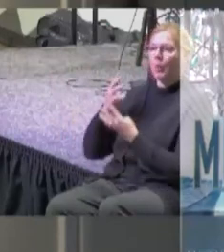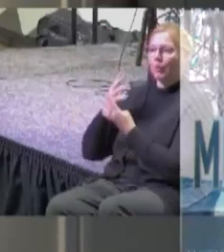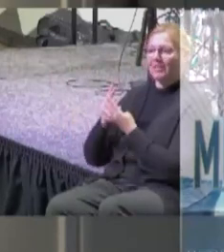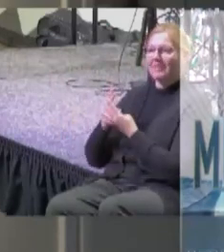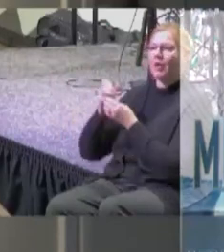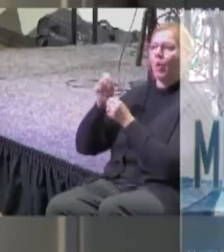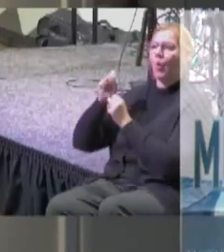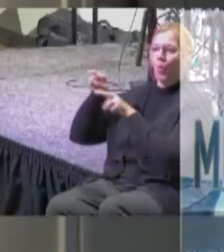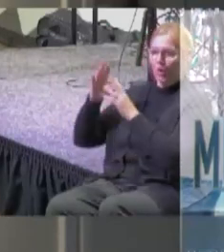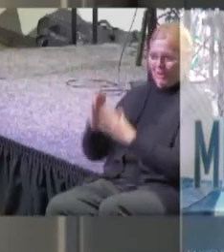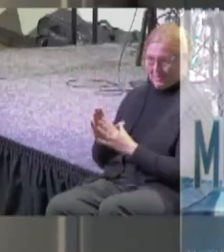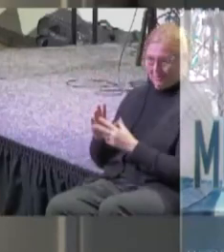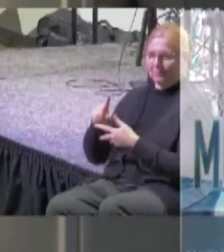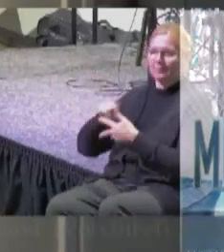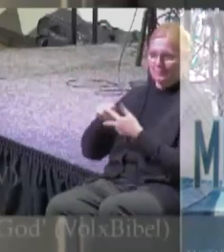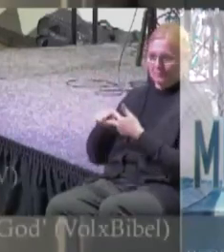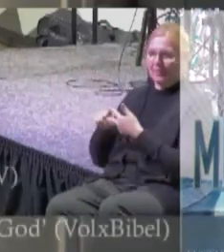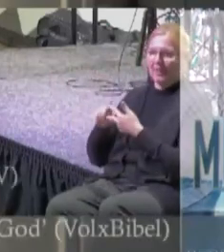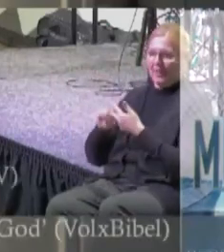English.